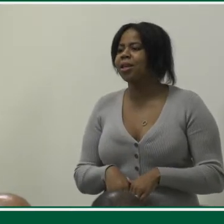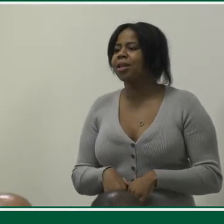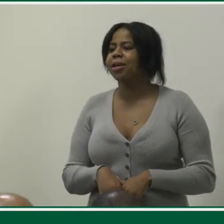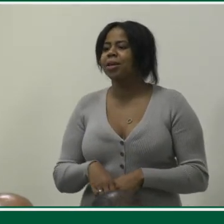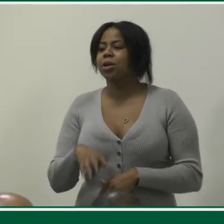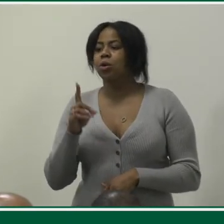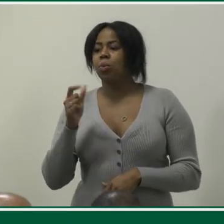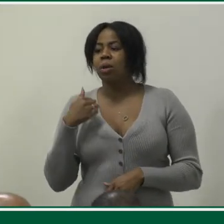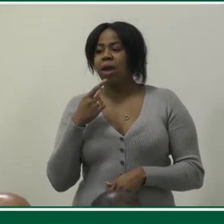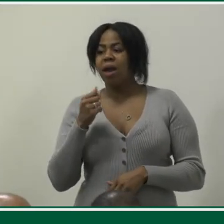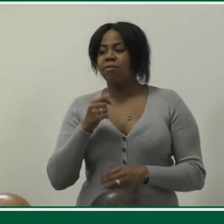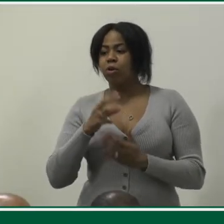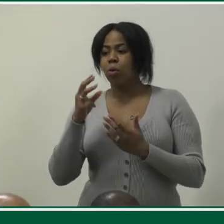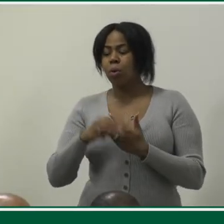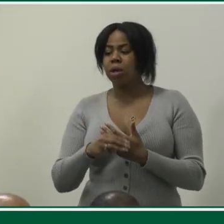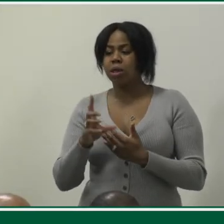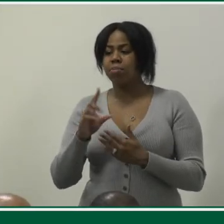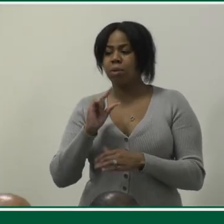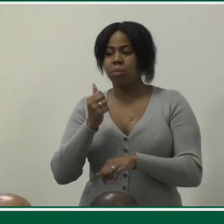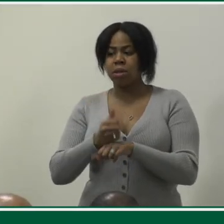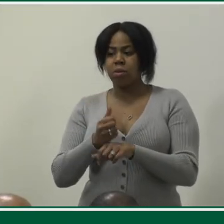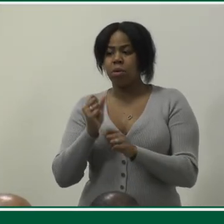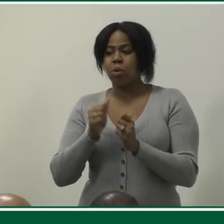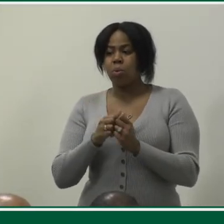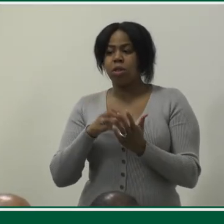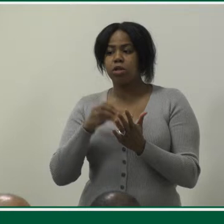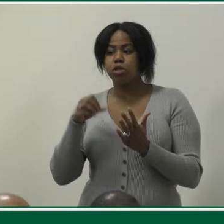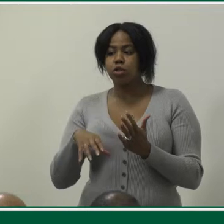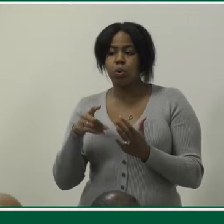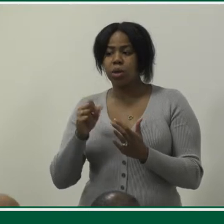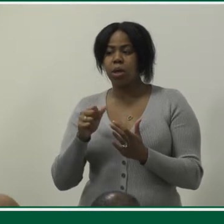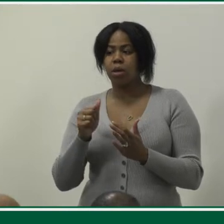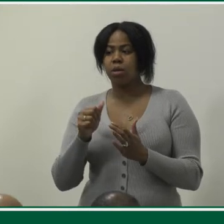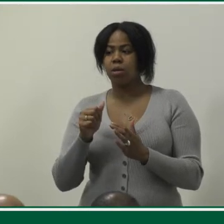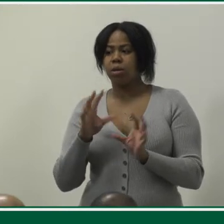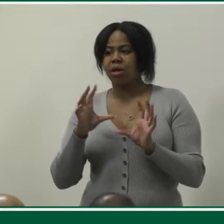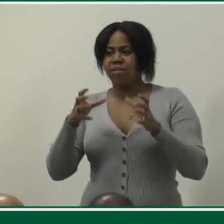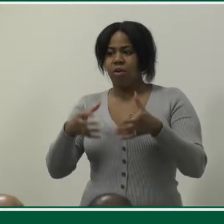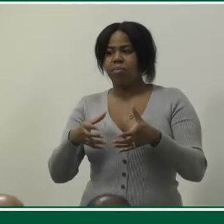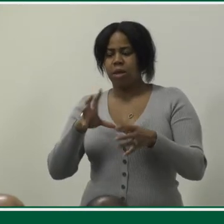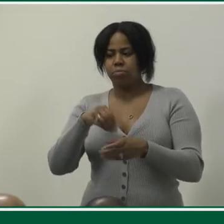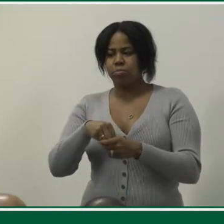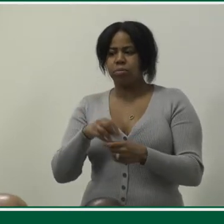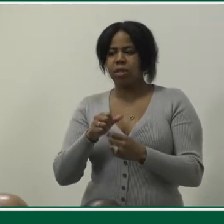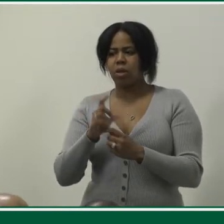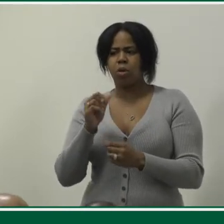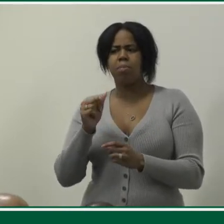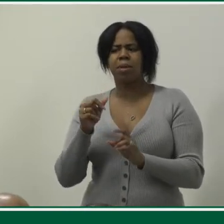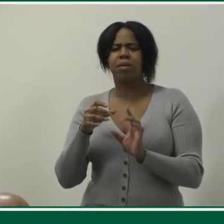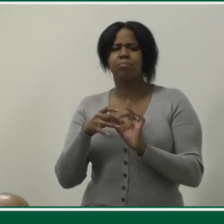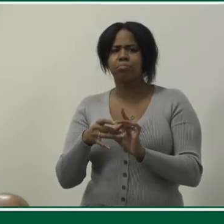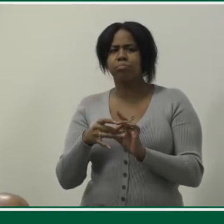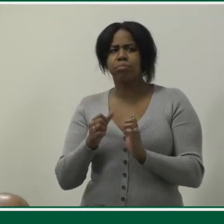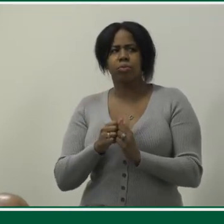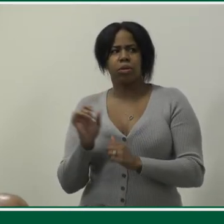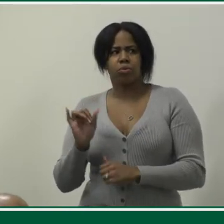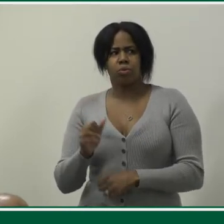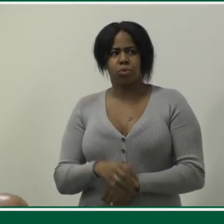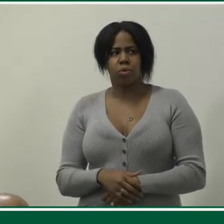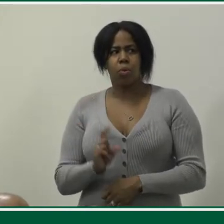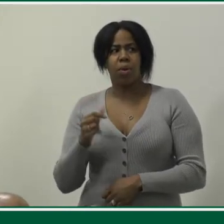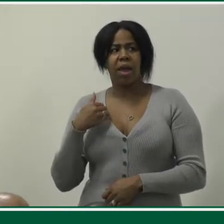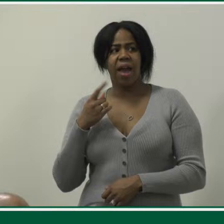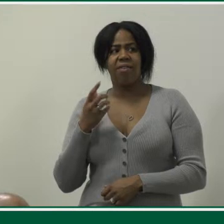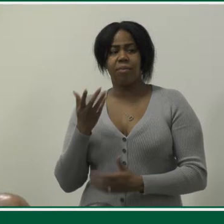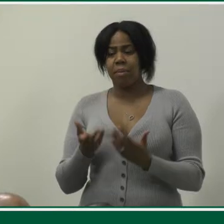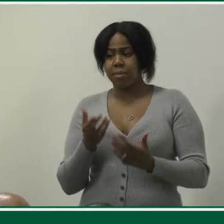There's a curriculum that's gonna be taking place in terms of what's happening with student affairs and the student programming. Those will be the main pillars of it. There's a study center that we've